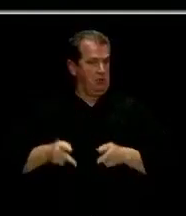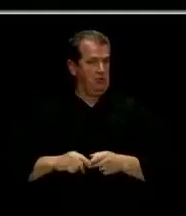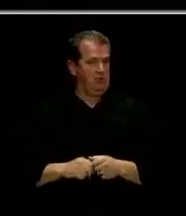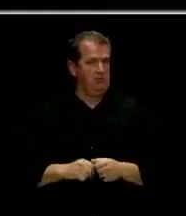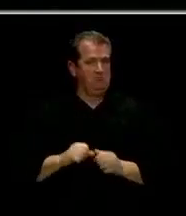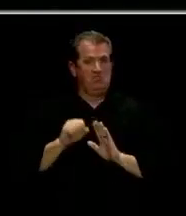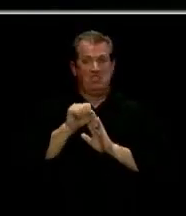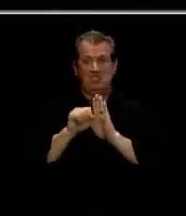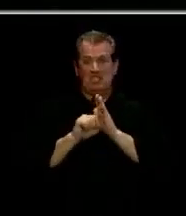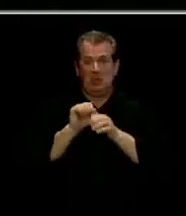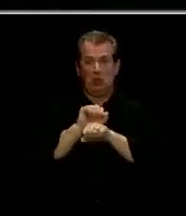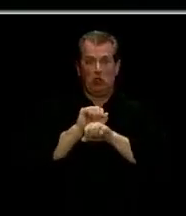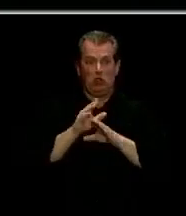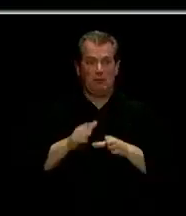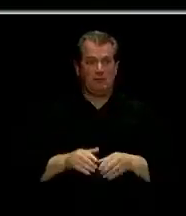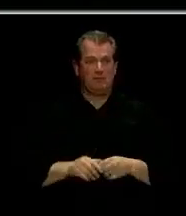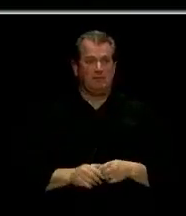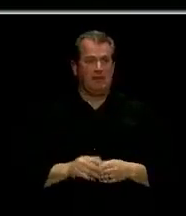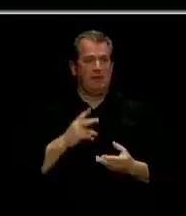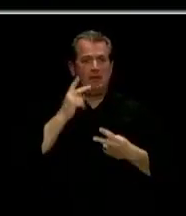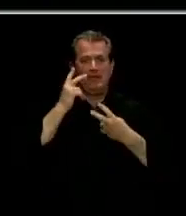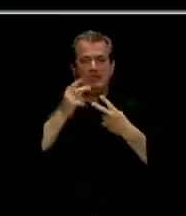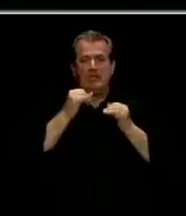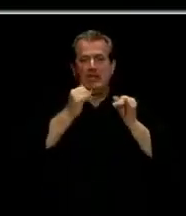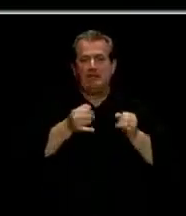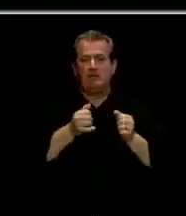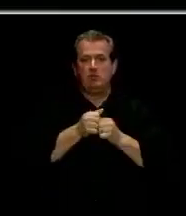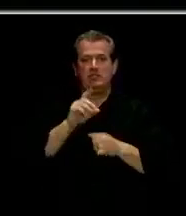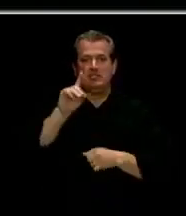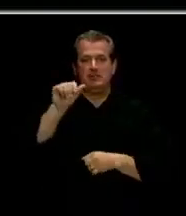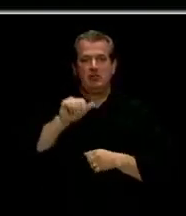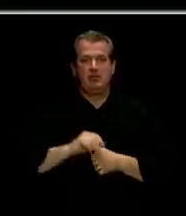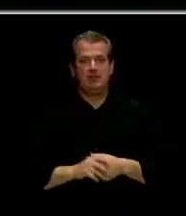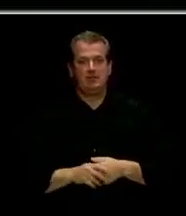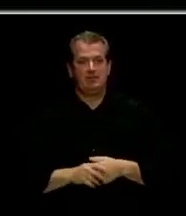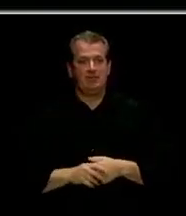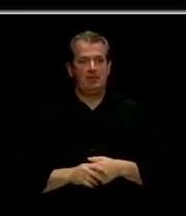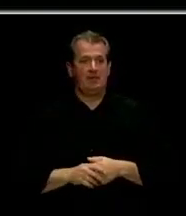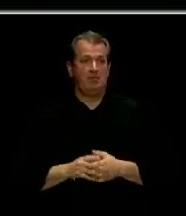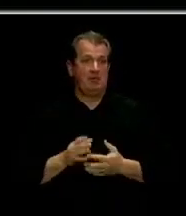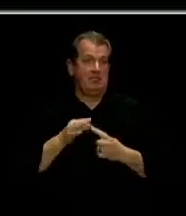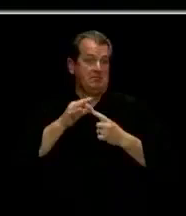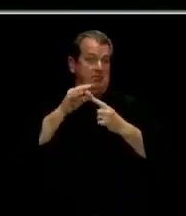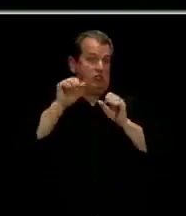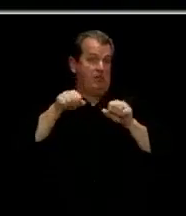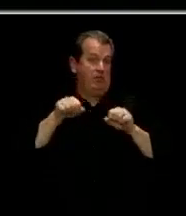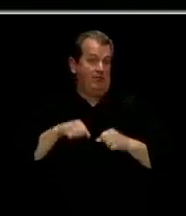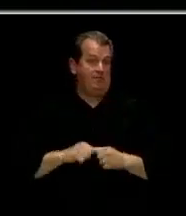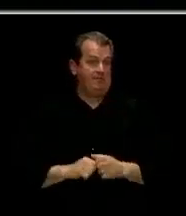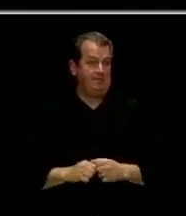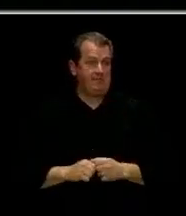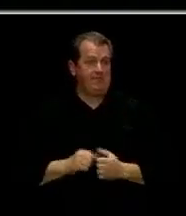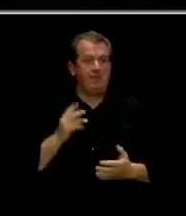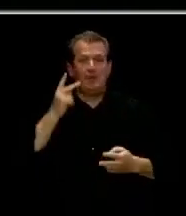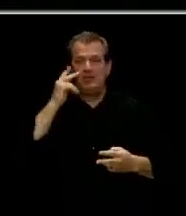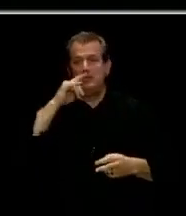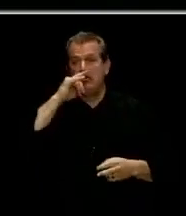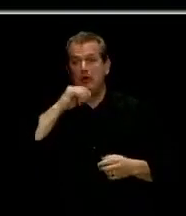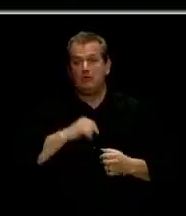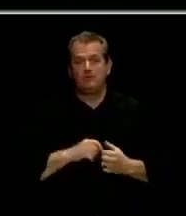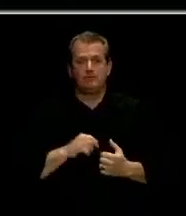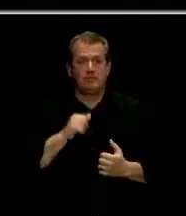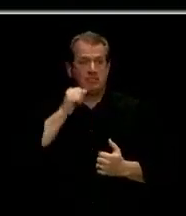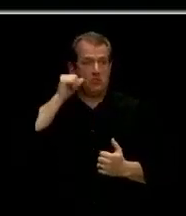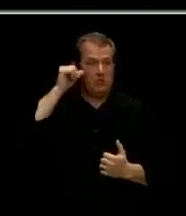state employee. You might see an individual with a disability, a unique ability. You might see a child,